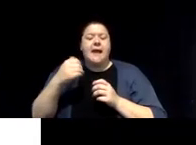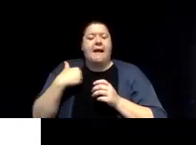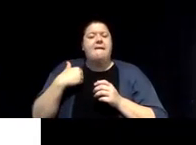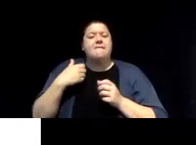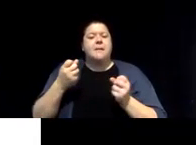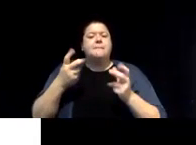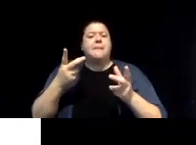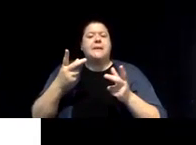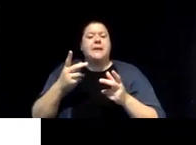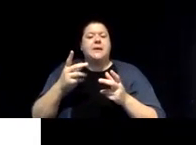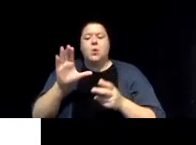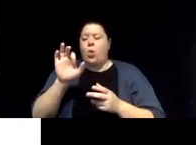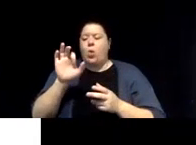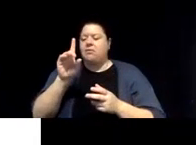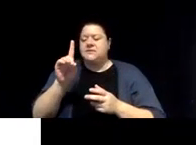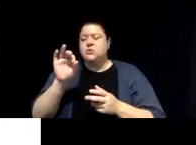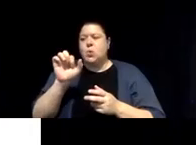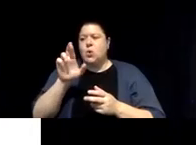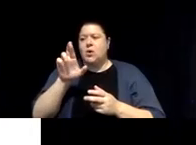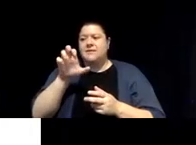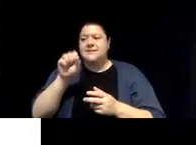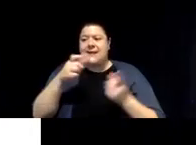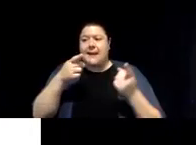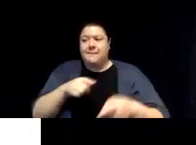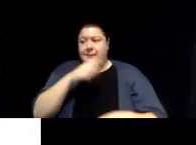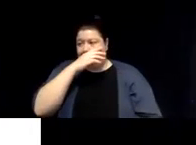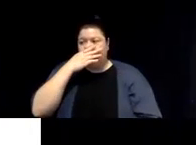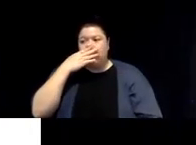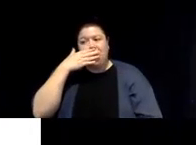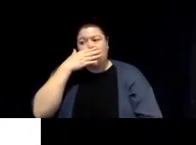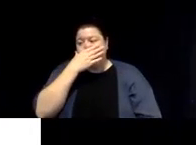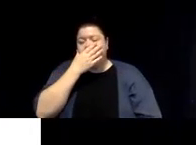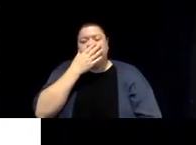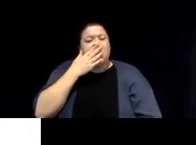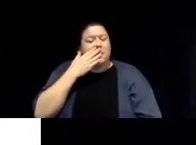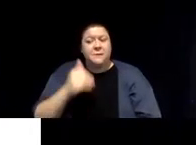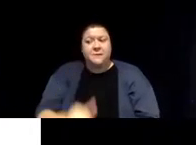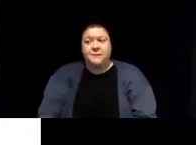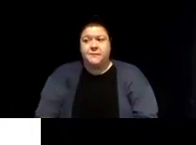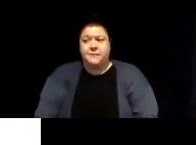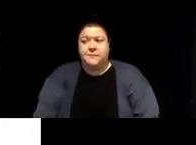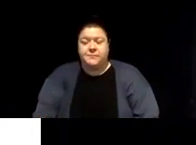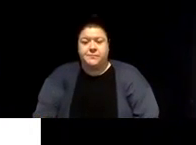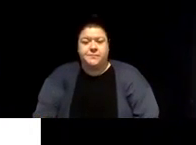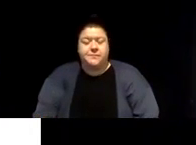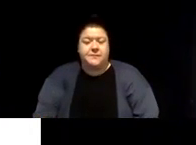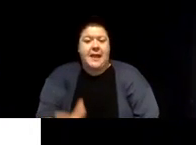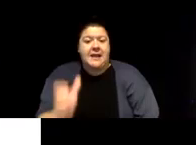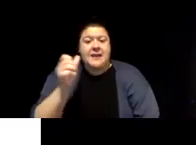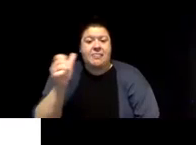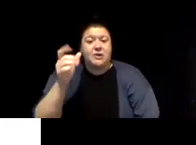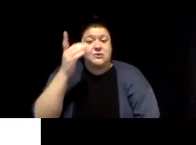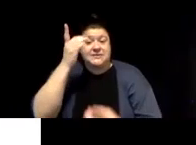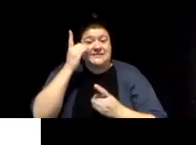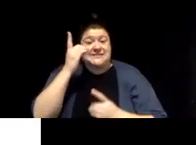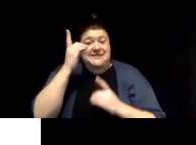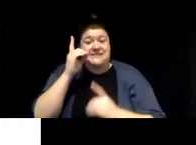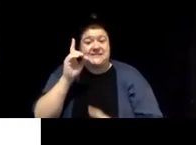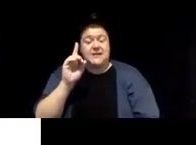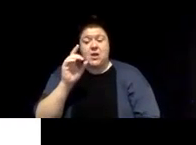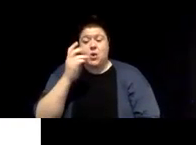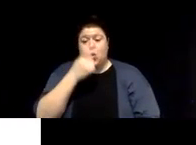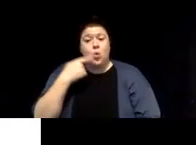there is some antiviral medication that can be taken as a treatment. Another disease would be oral